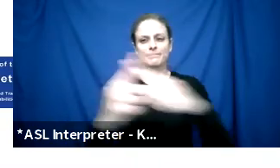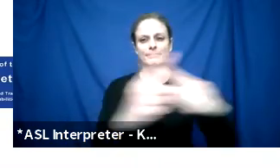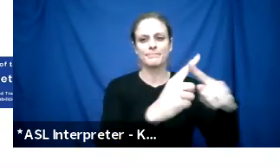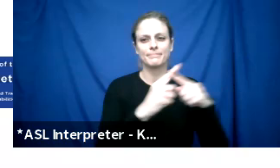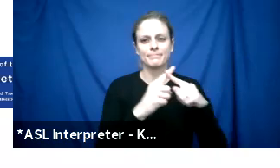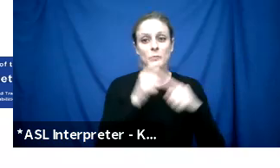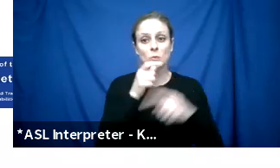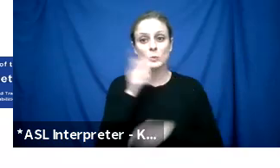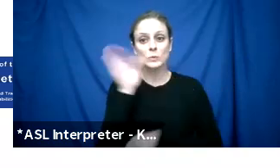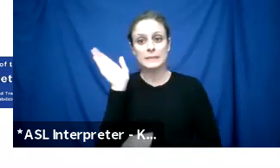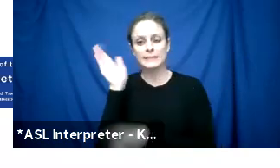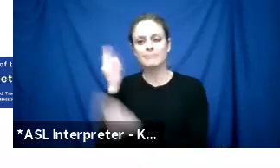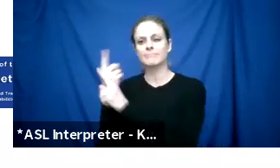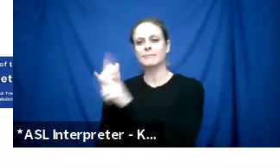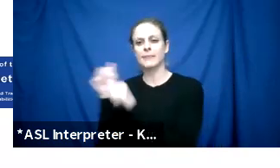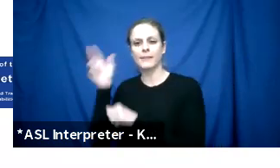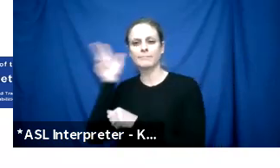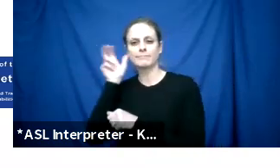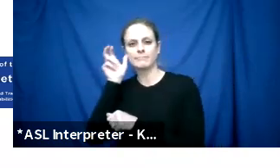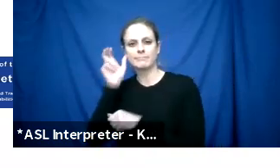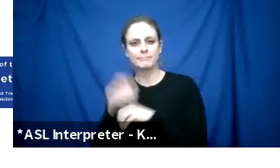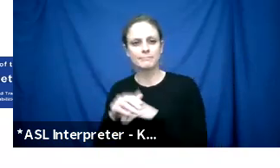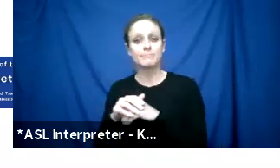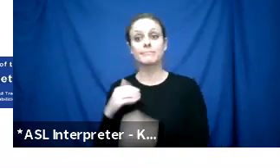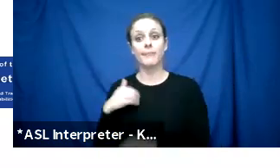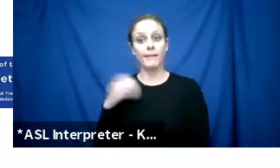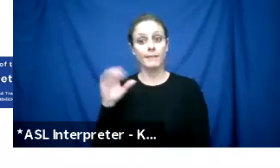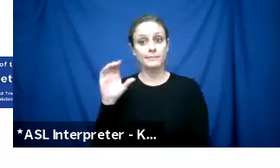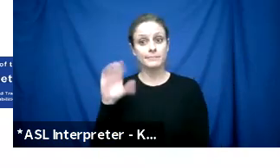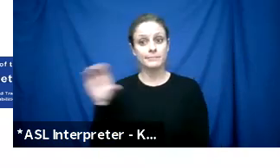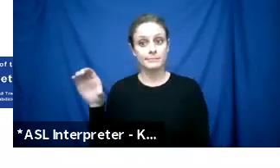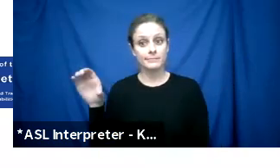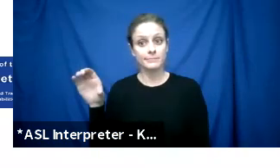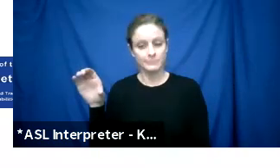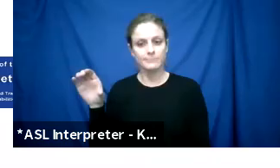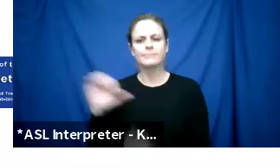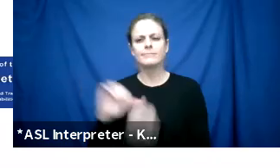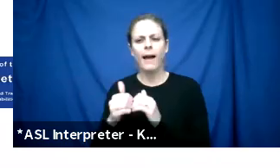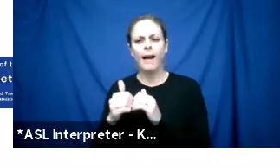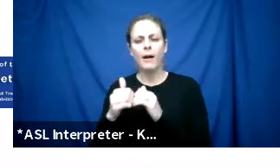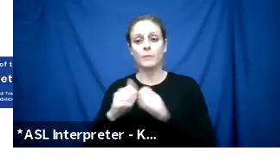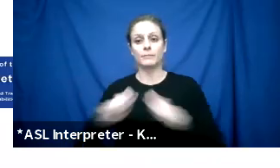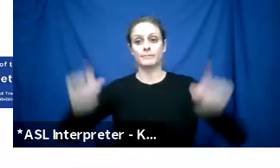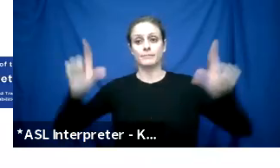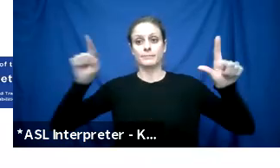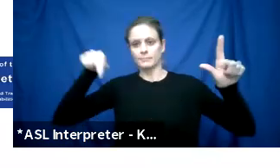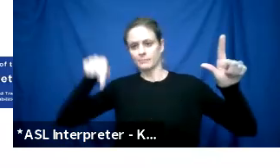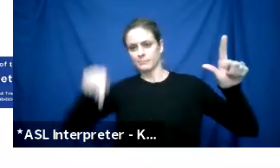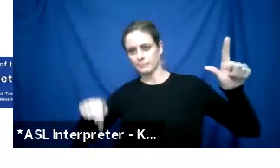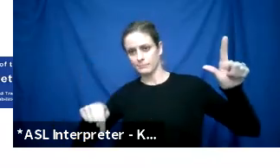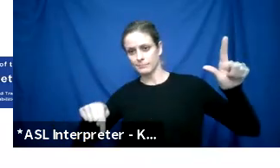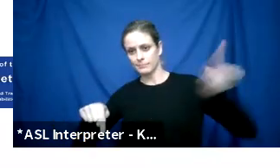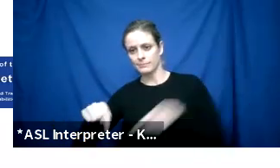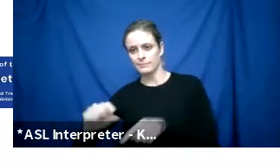this webinar. The caption screen can be accessed by choosing the CC icon in the meeting